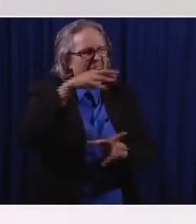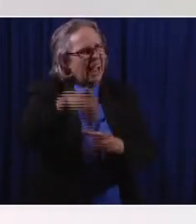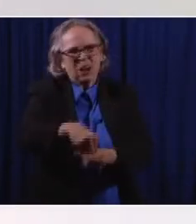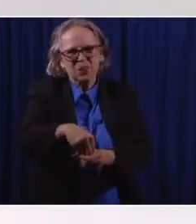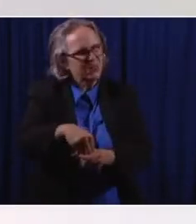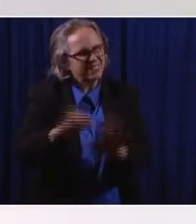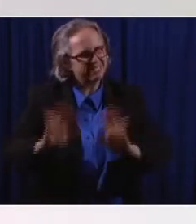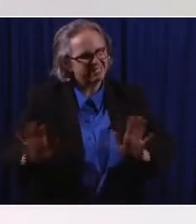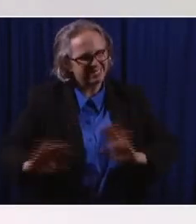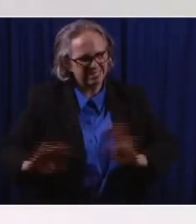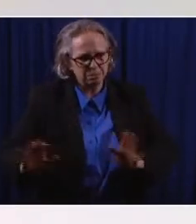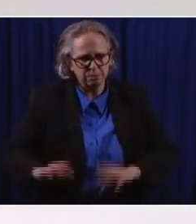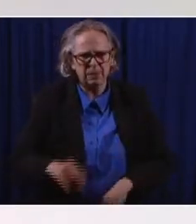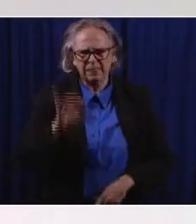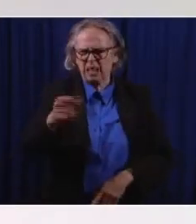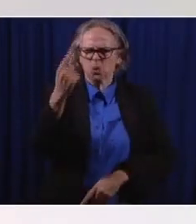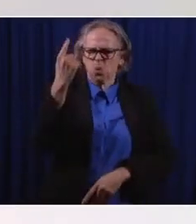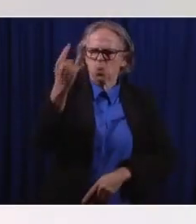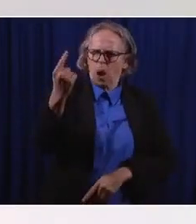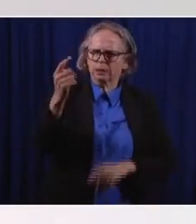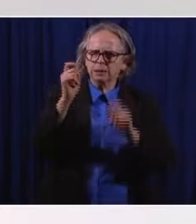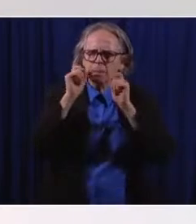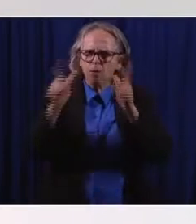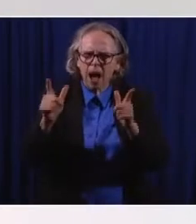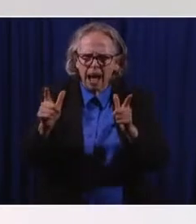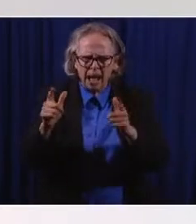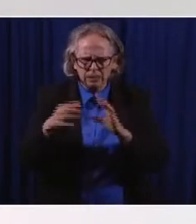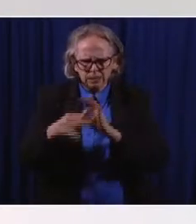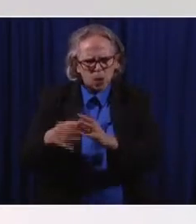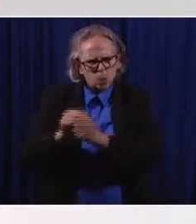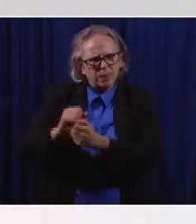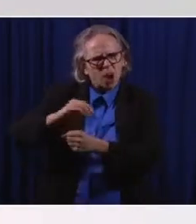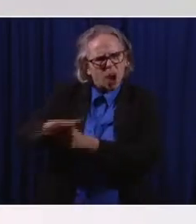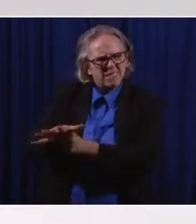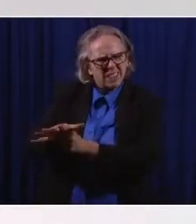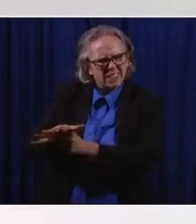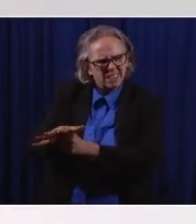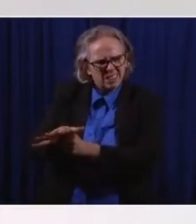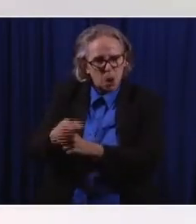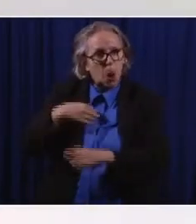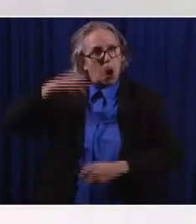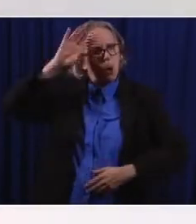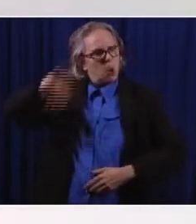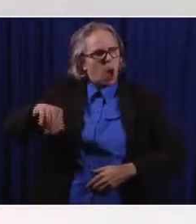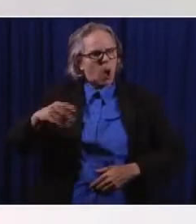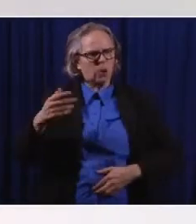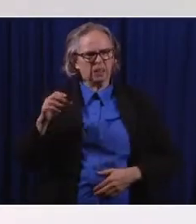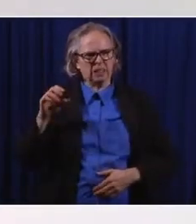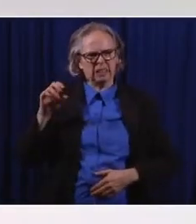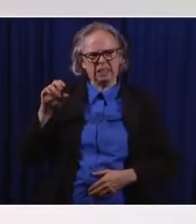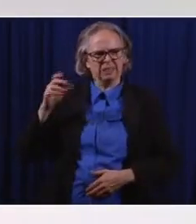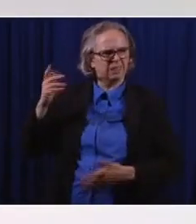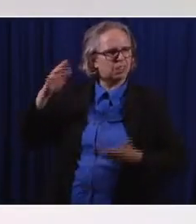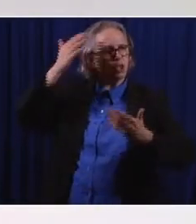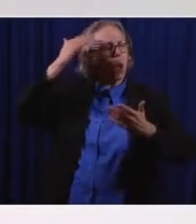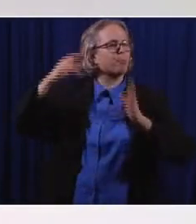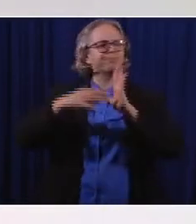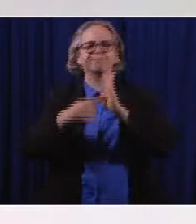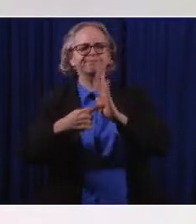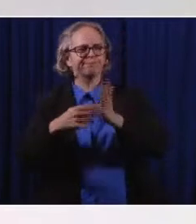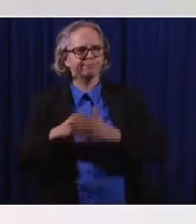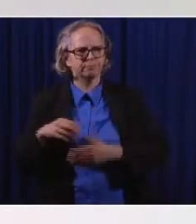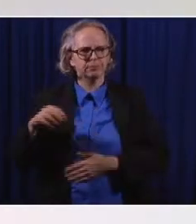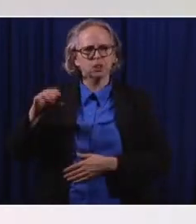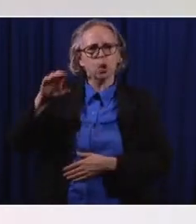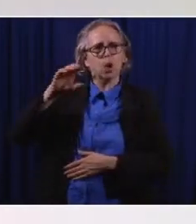surprises about COVID-19. So folks will know that COVID-19 is caused by SARS-CoV-2. And at first, we were making a lot